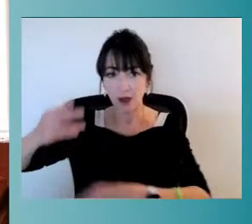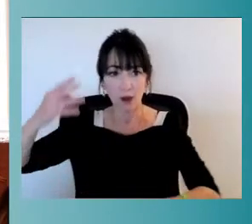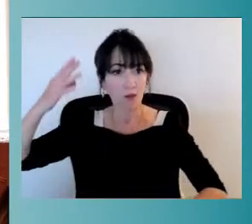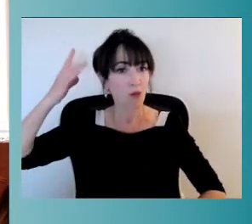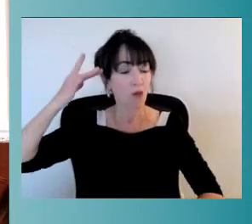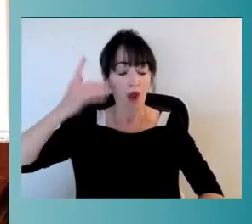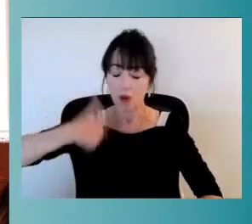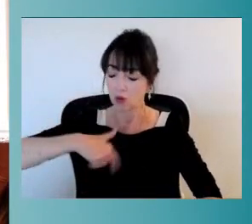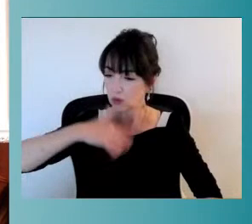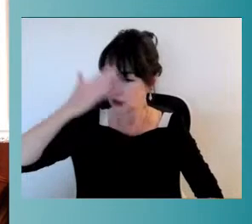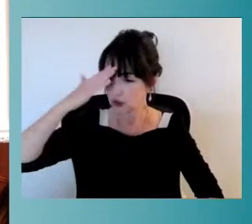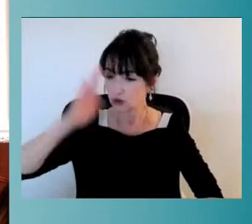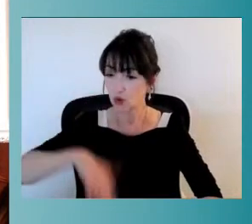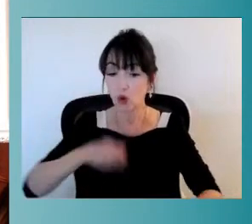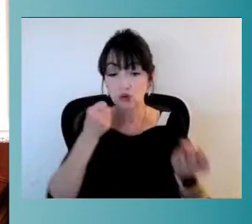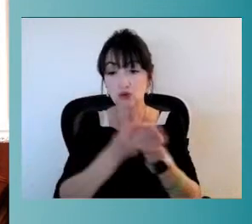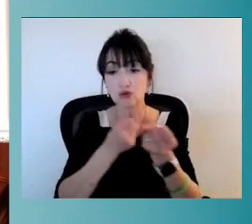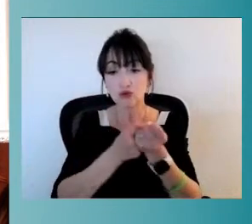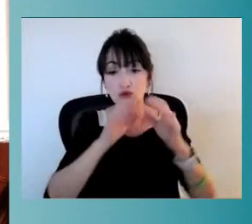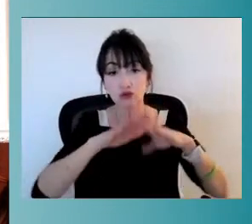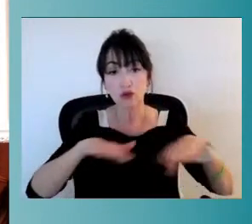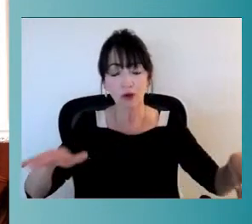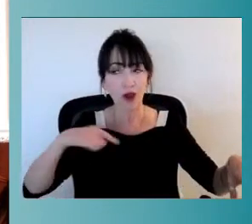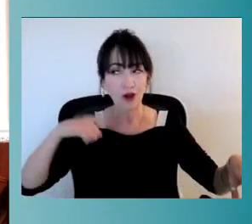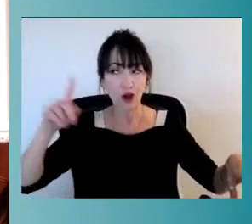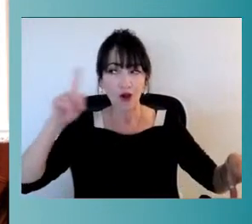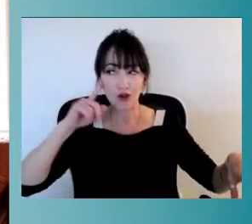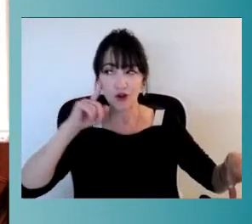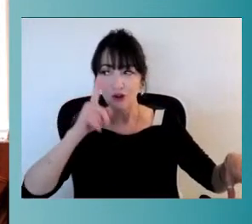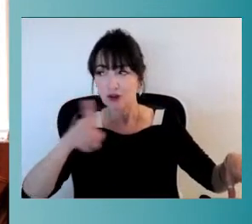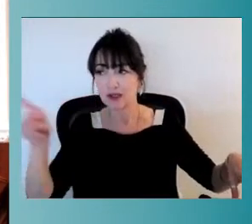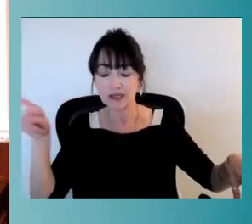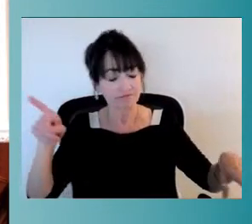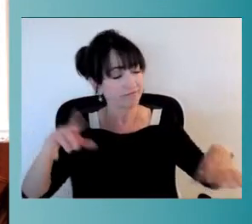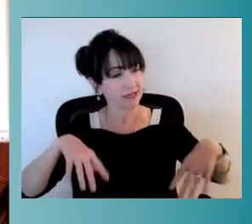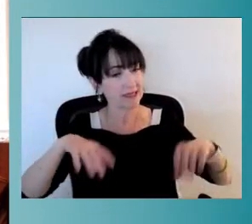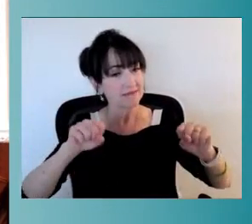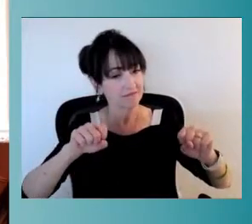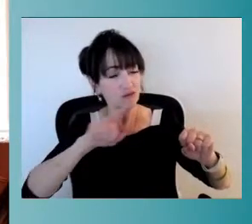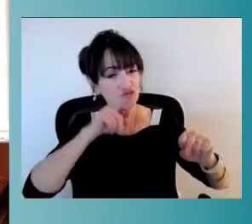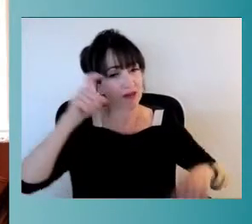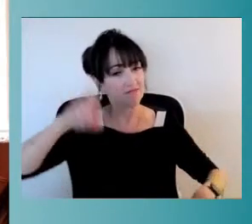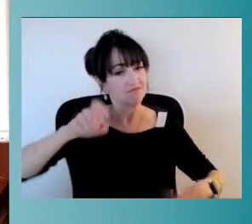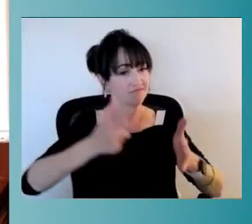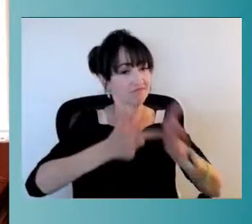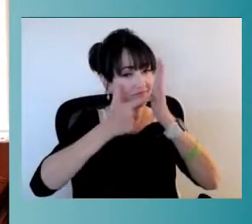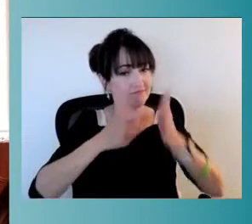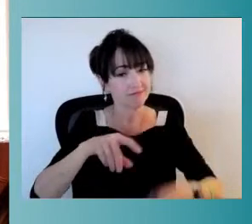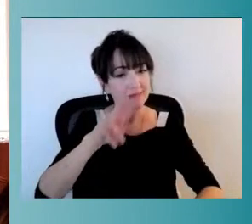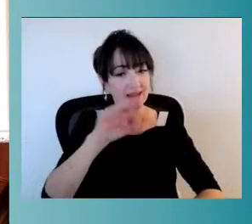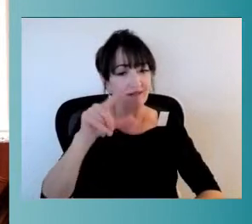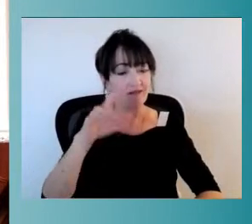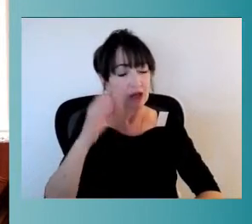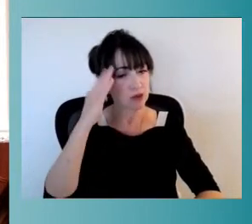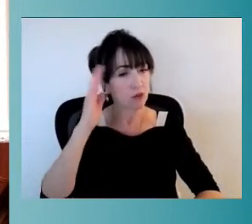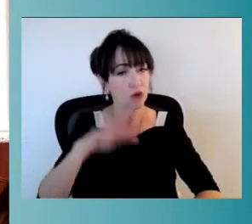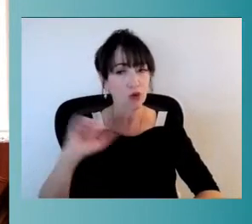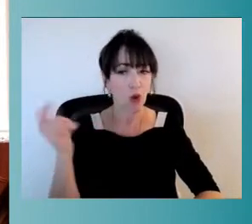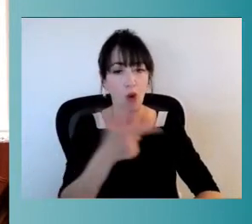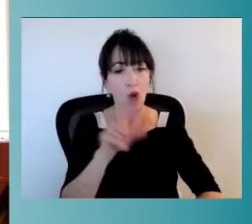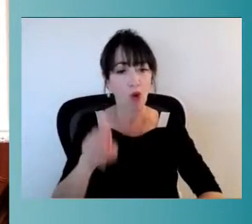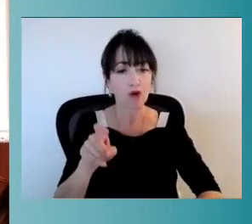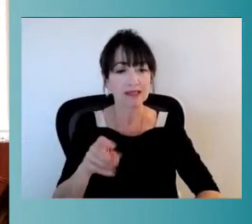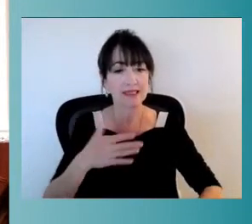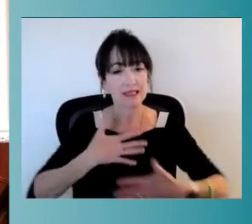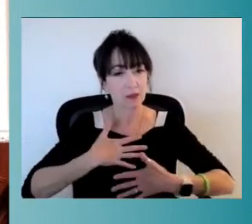know that supporting children, of course, I heard someone just say, it takes a village, but we know that everyone has to be willing. And so when we look